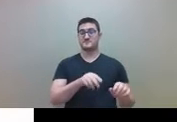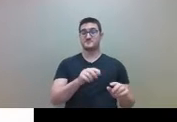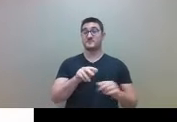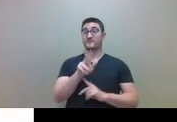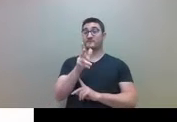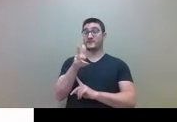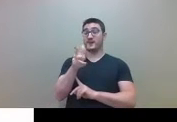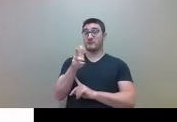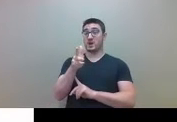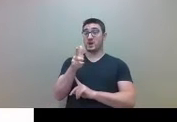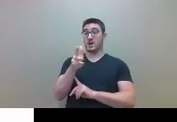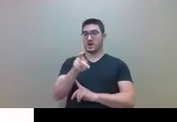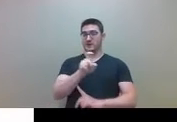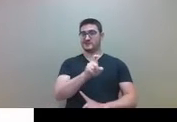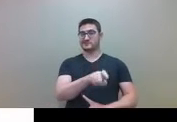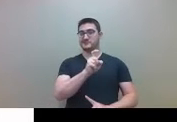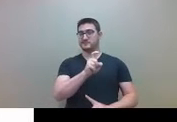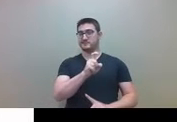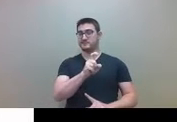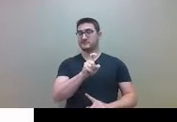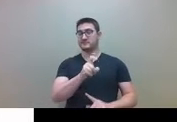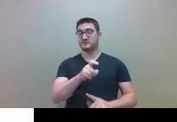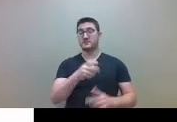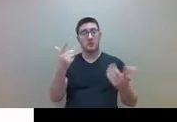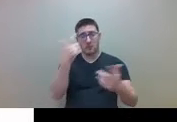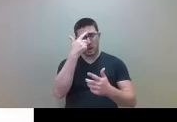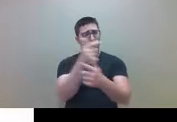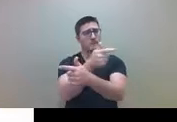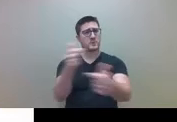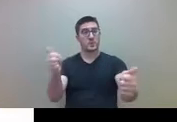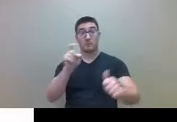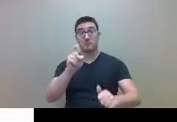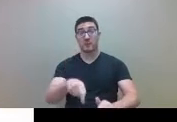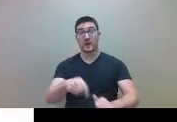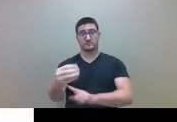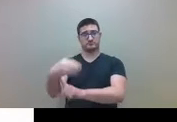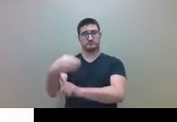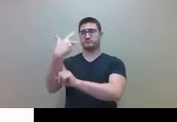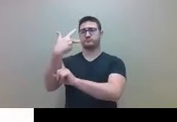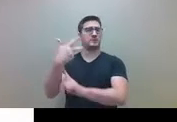to stay with no video, please do what's possible for you.